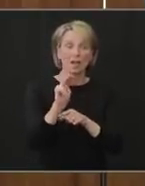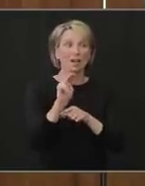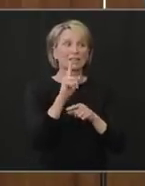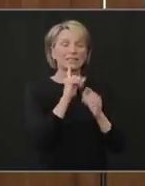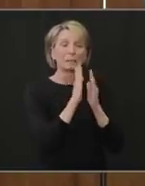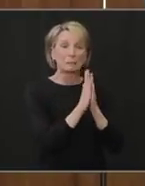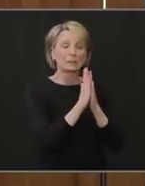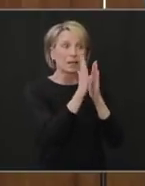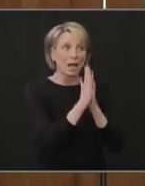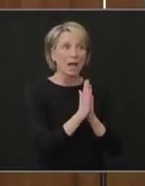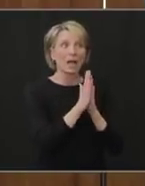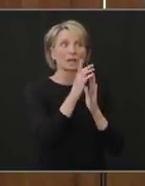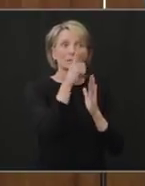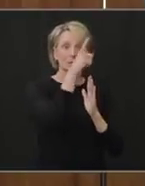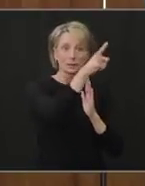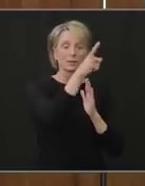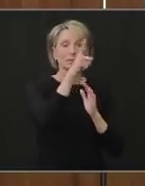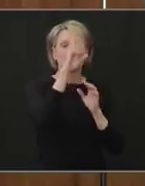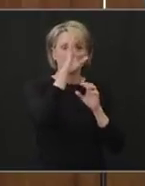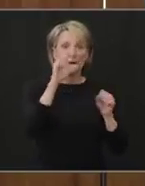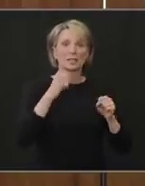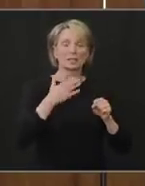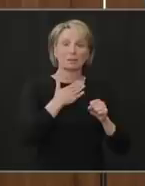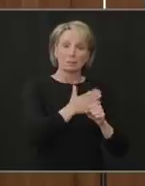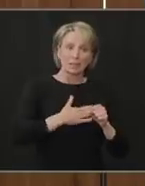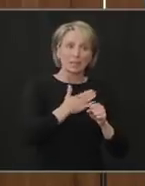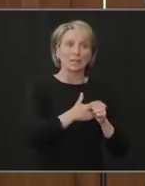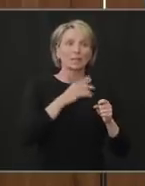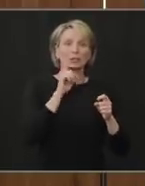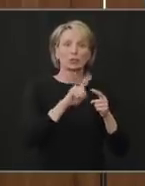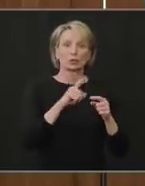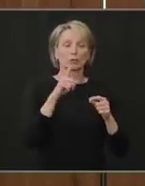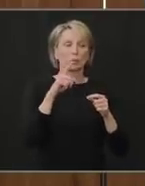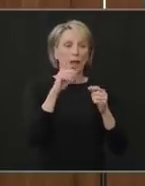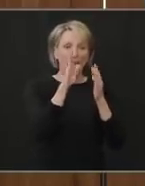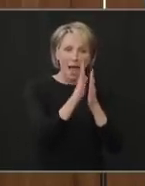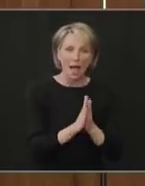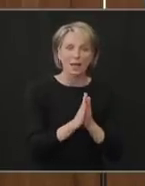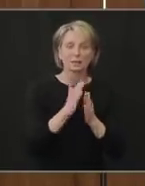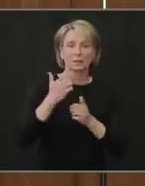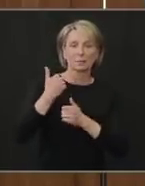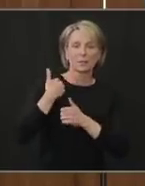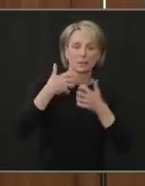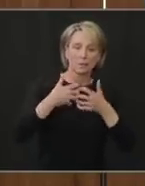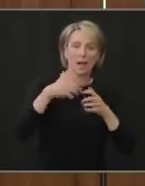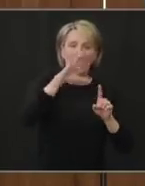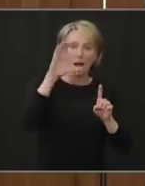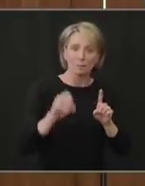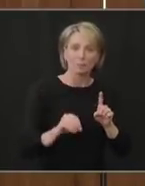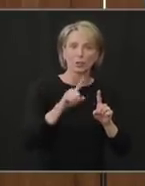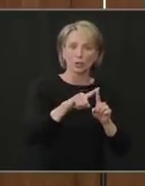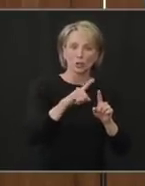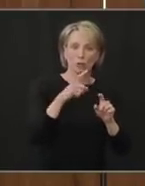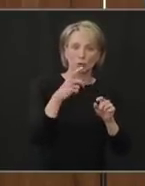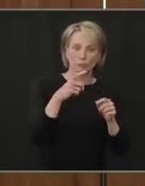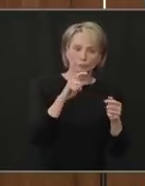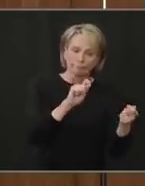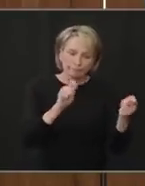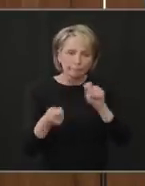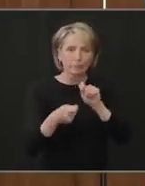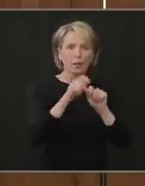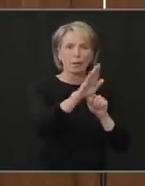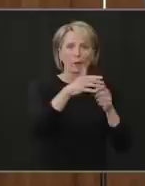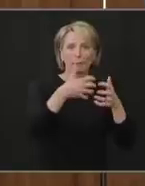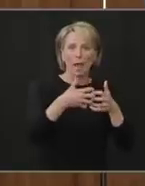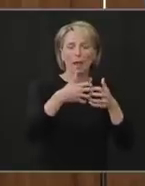equipment by using the Defense Production Act, and repeatedly we've called on him to do it, but so far he has failed. This